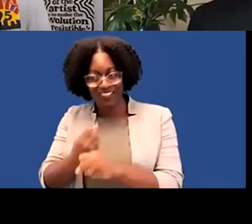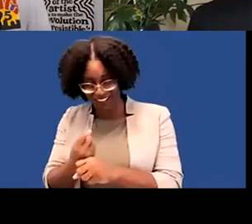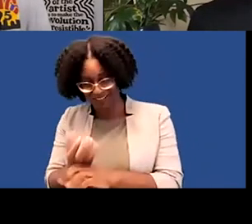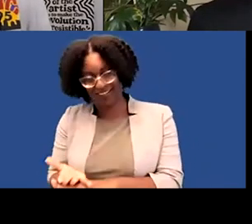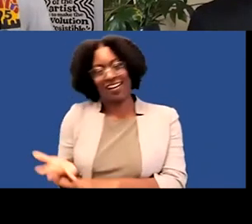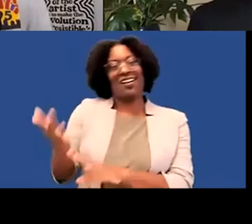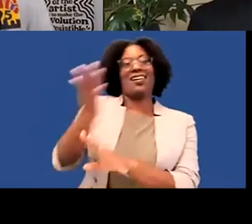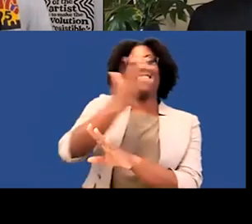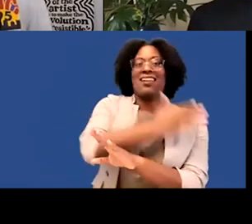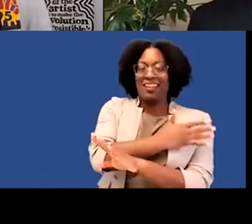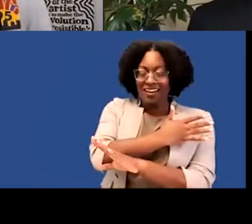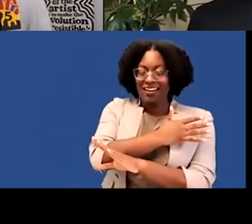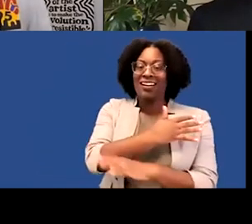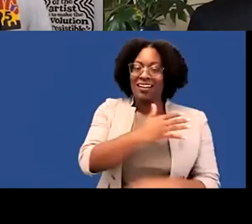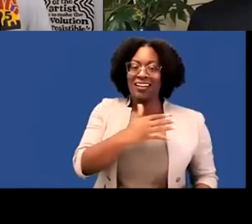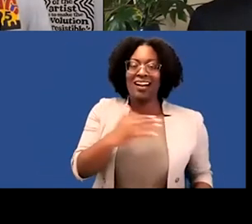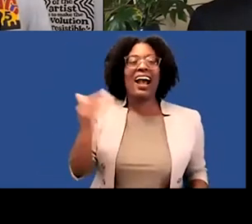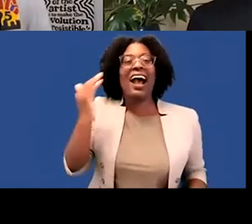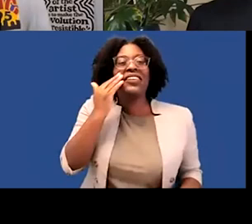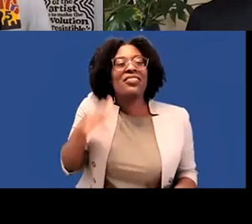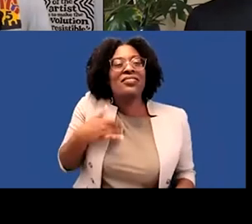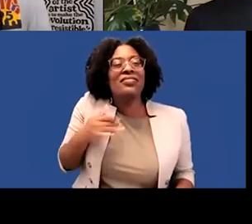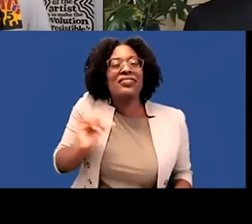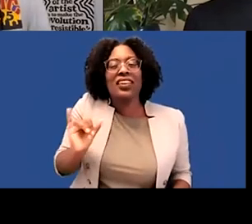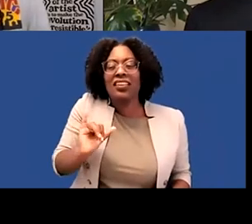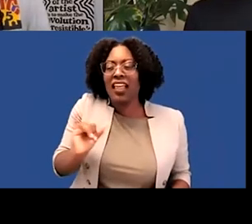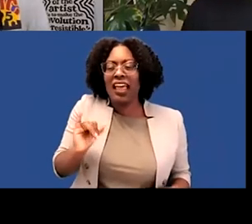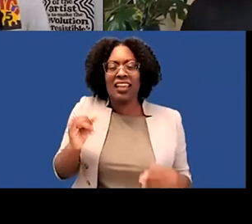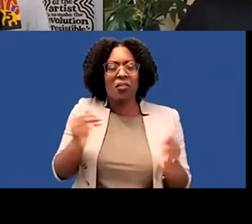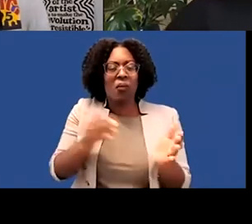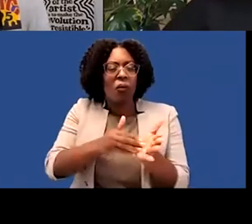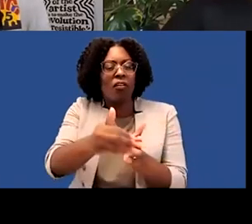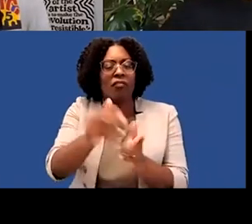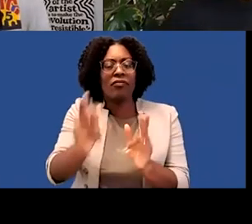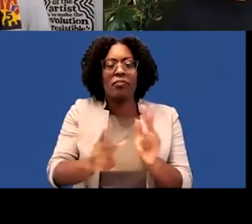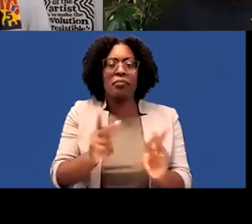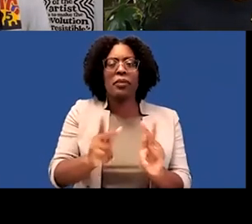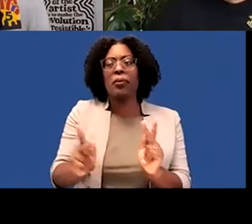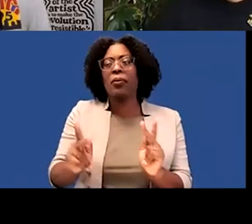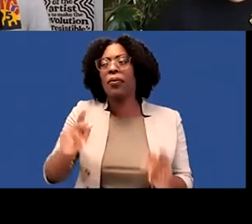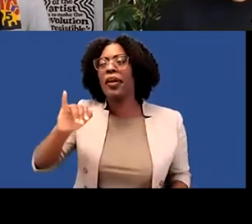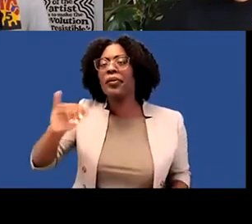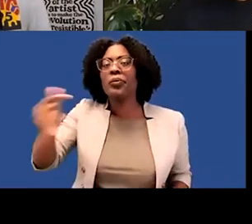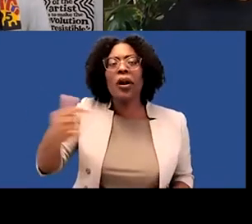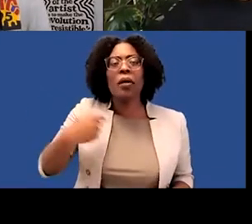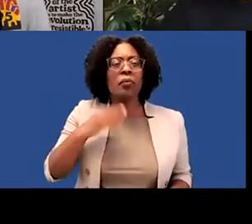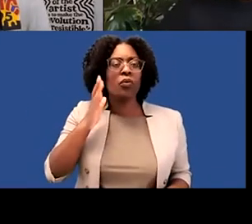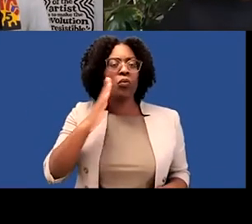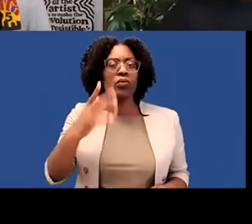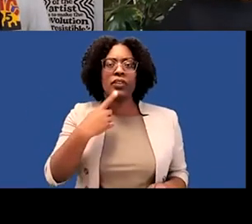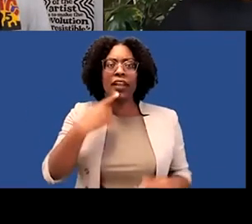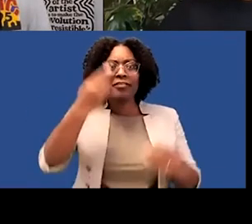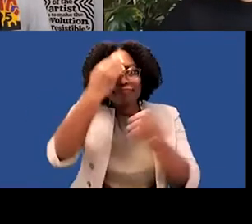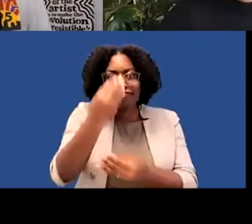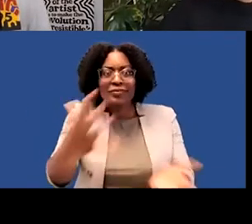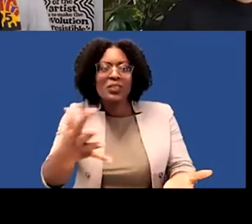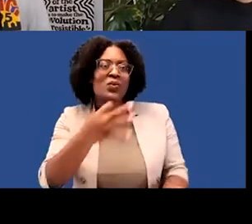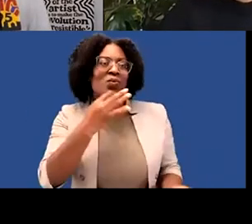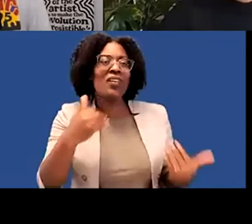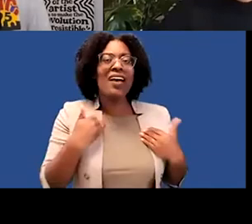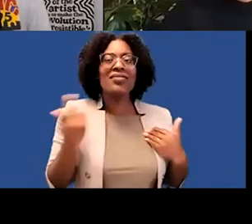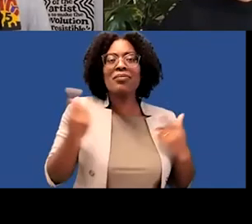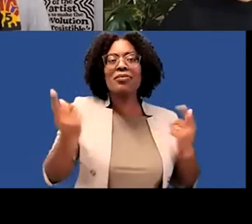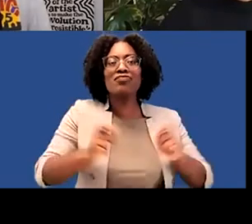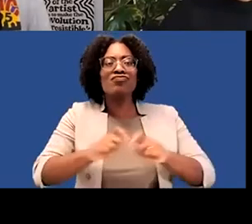economy, it just feels like somebody mentions a thing and then it comes out and it's like, no, there was so much labor that went into this book over like a time